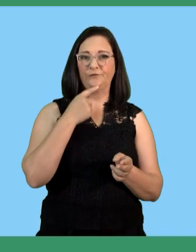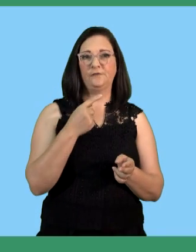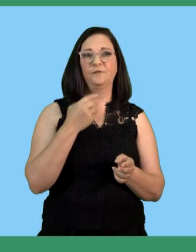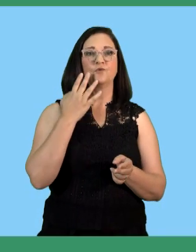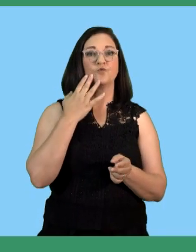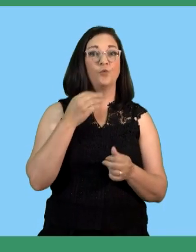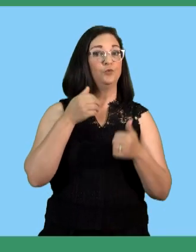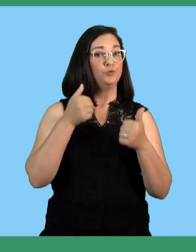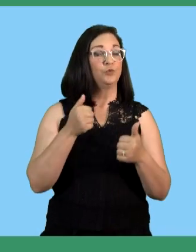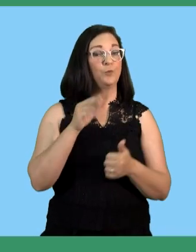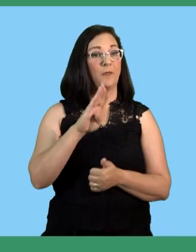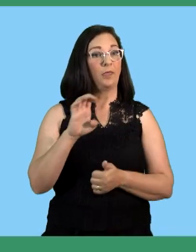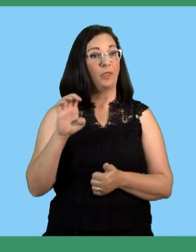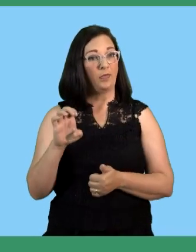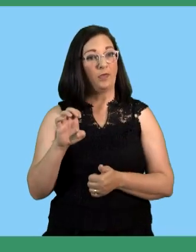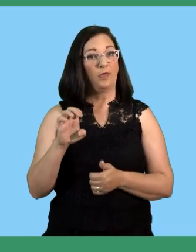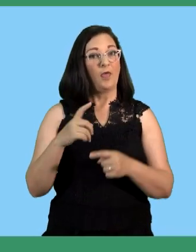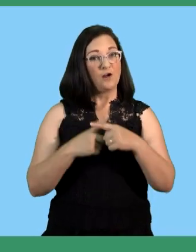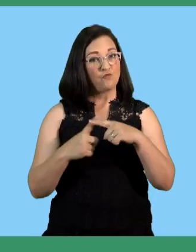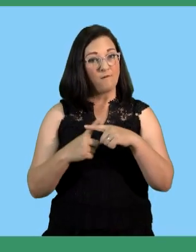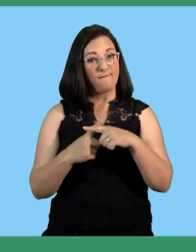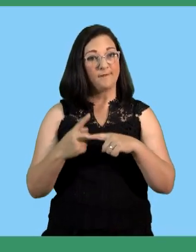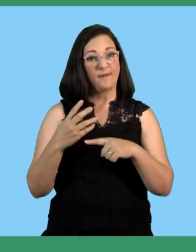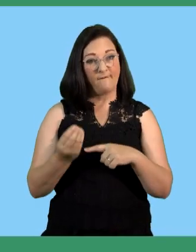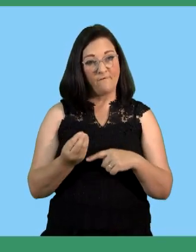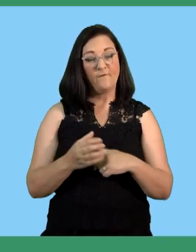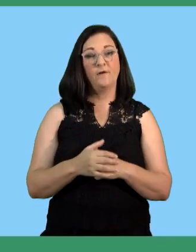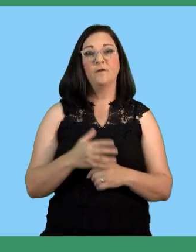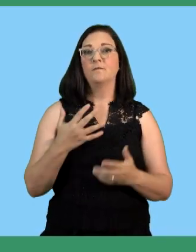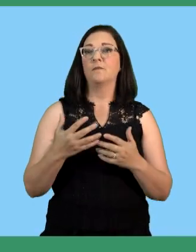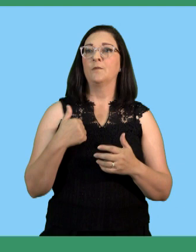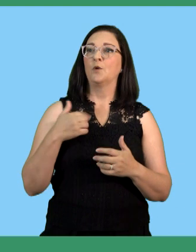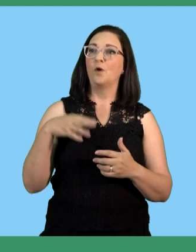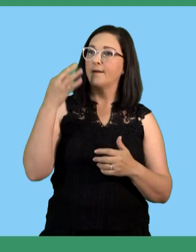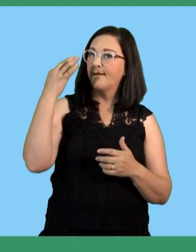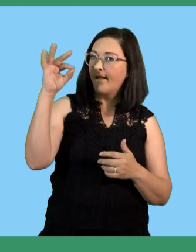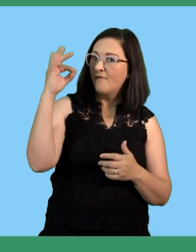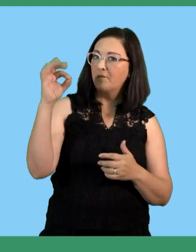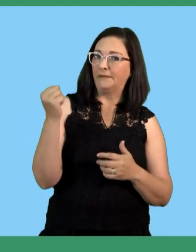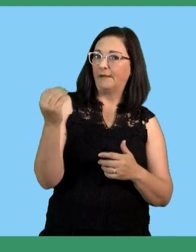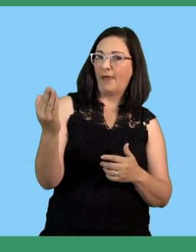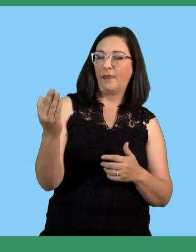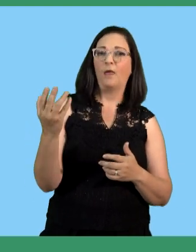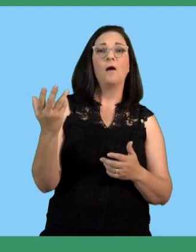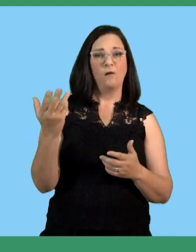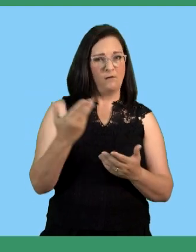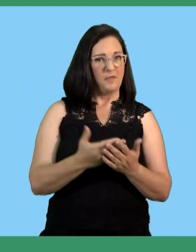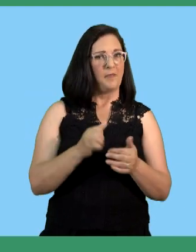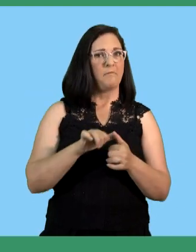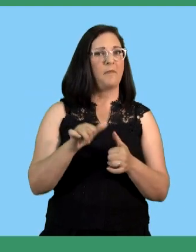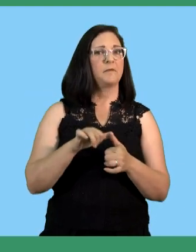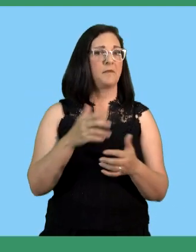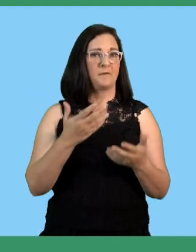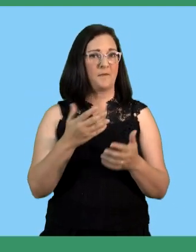now, the minute we have a good BEE rating as a business, should it happen that we want to apply for government tenders, and then we stand